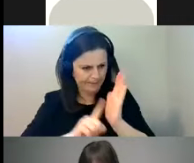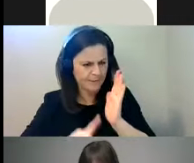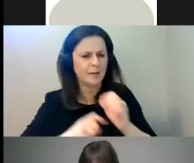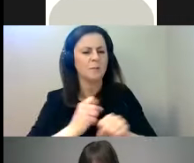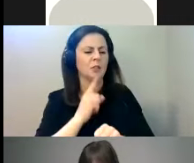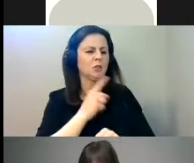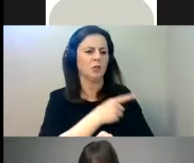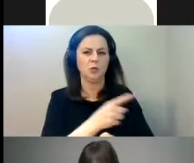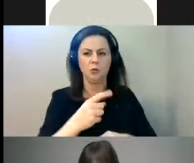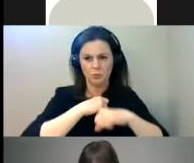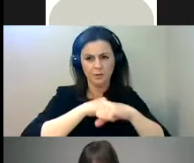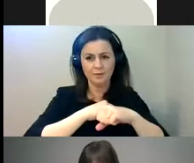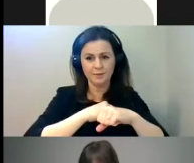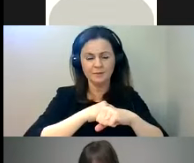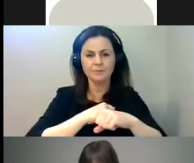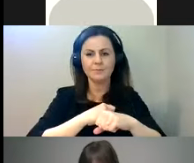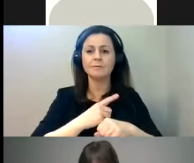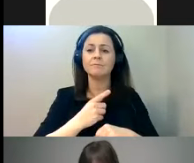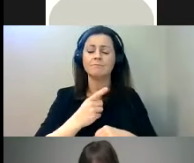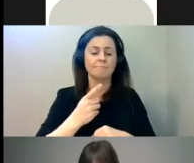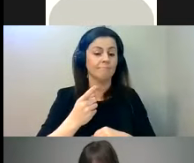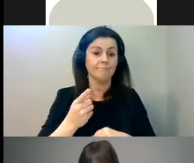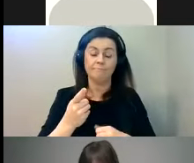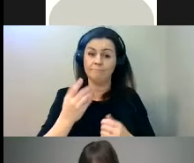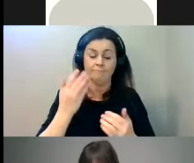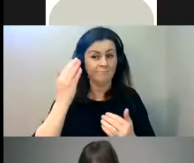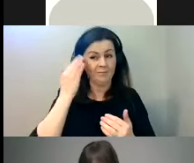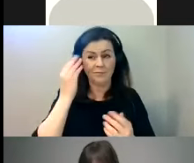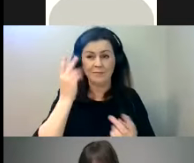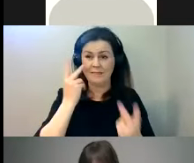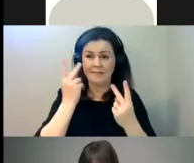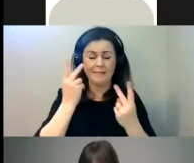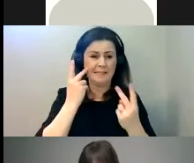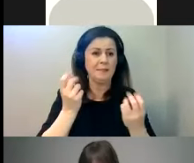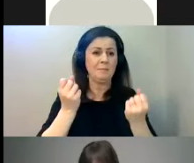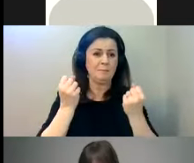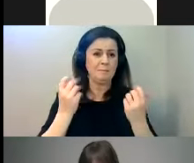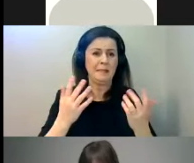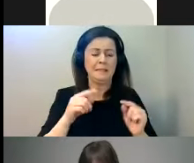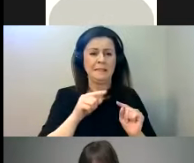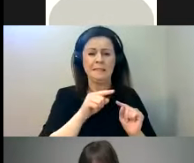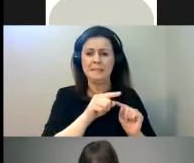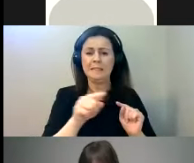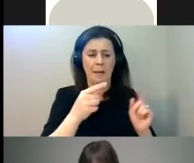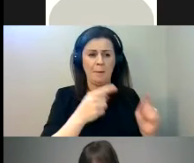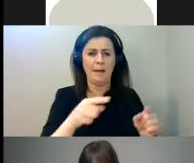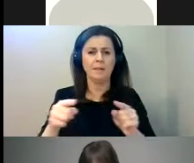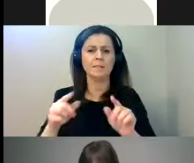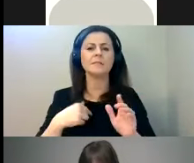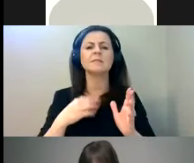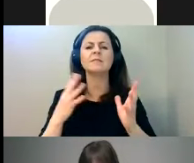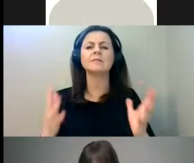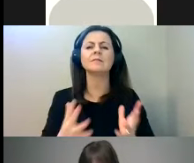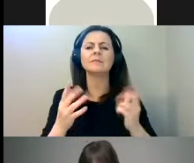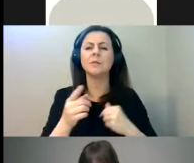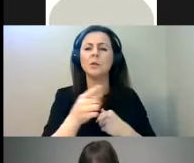and there are a lot of them should assist you in trying to be a little more patient with